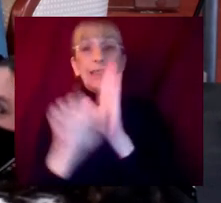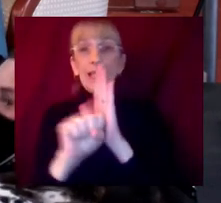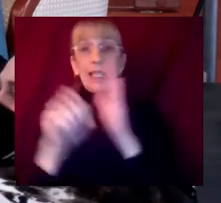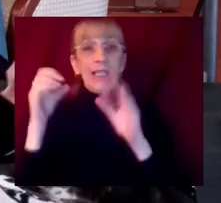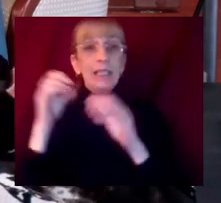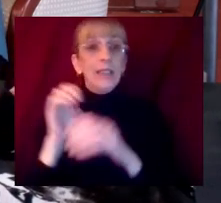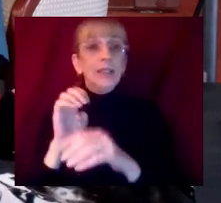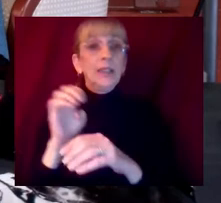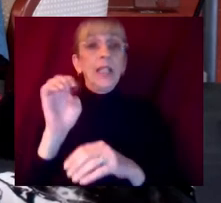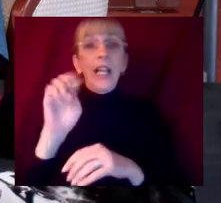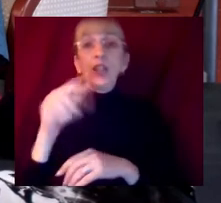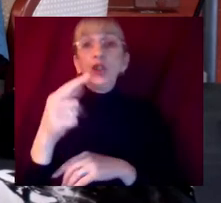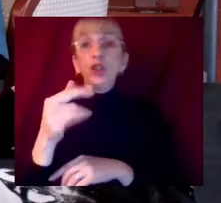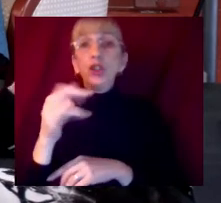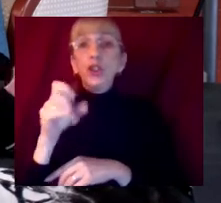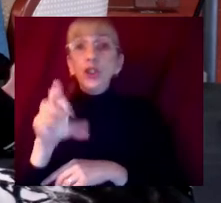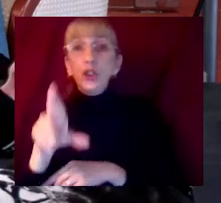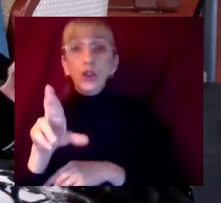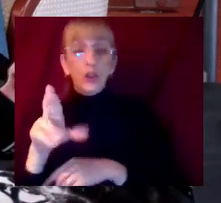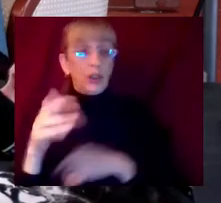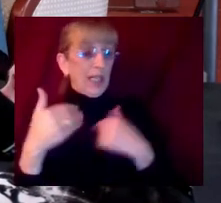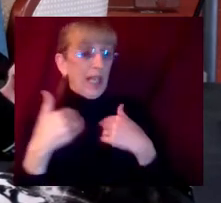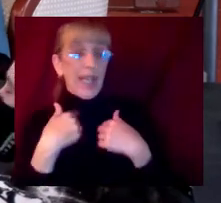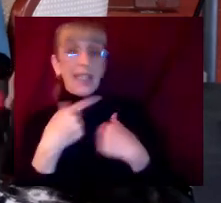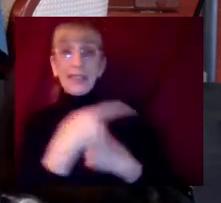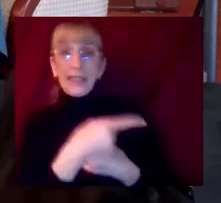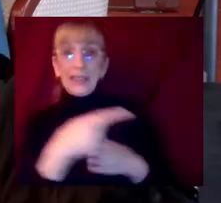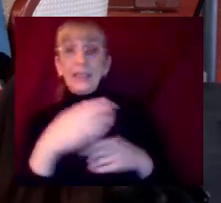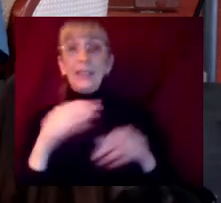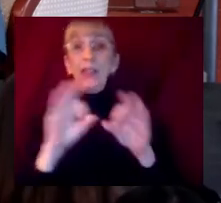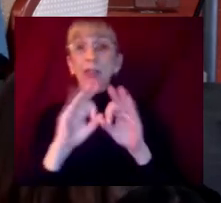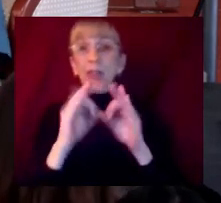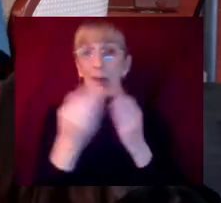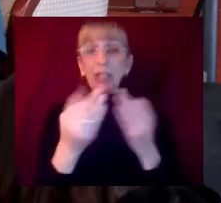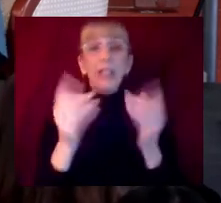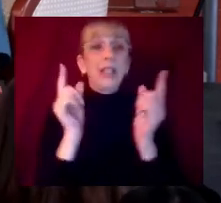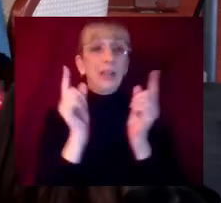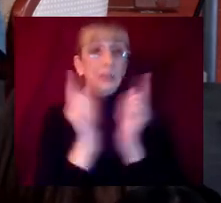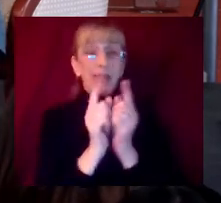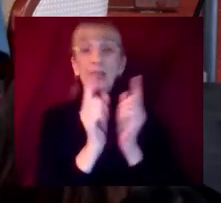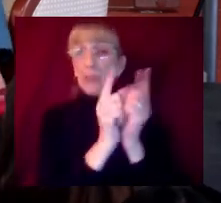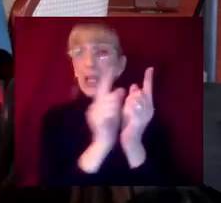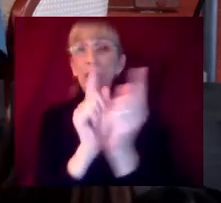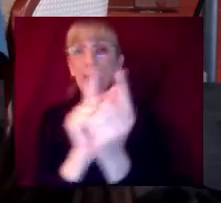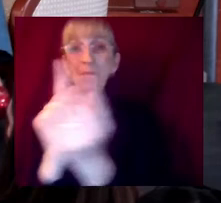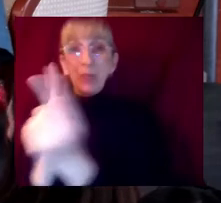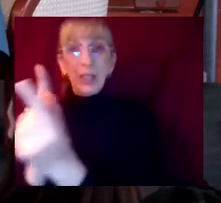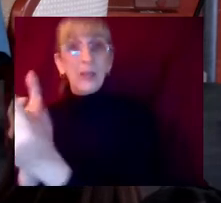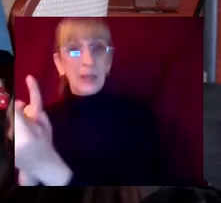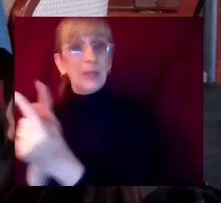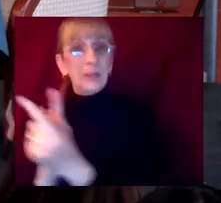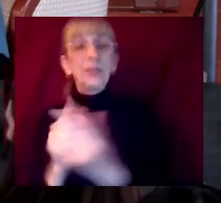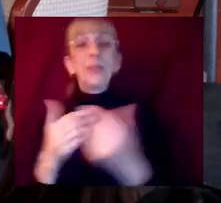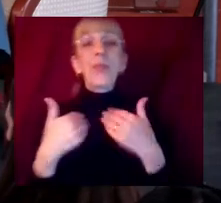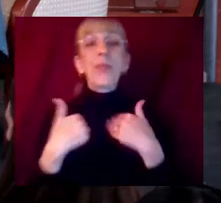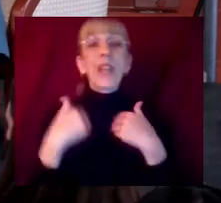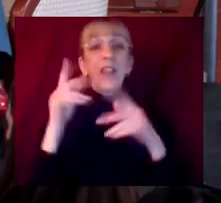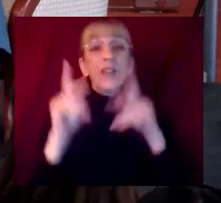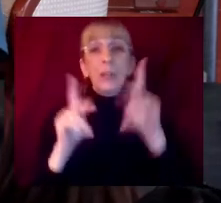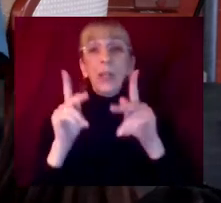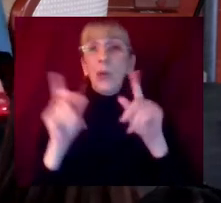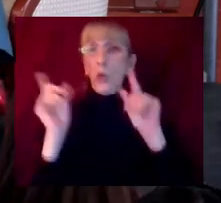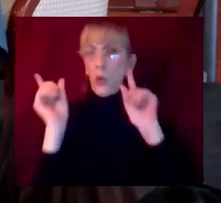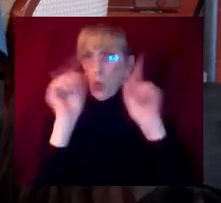got Evangeline there, who works for my. I met Angeline too. I know you did. I did. She did. And we have people who've been to